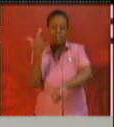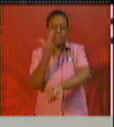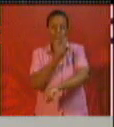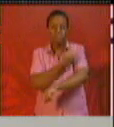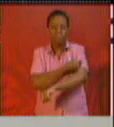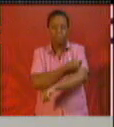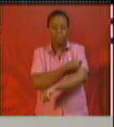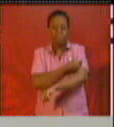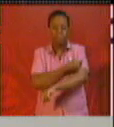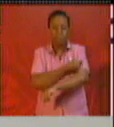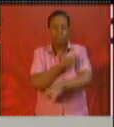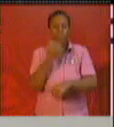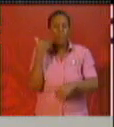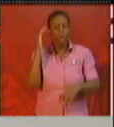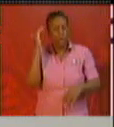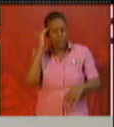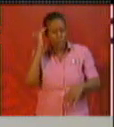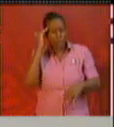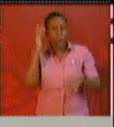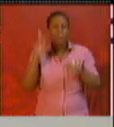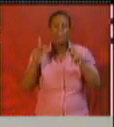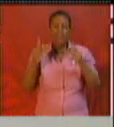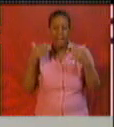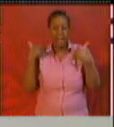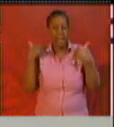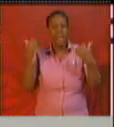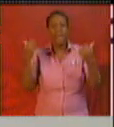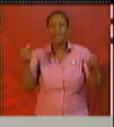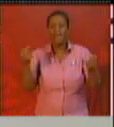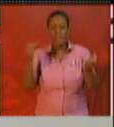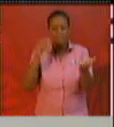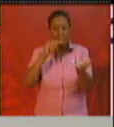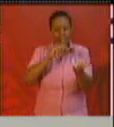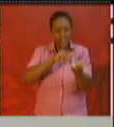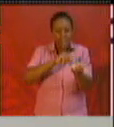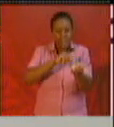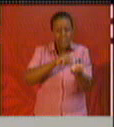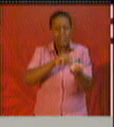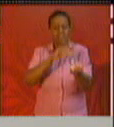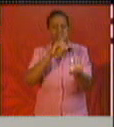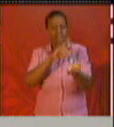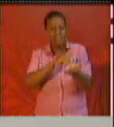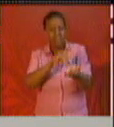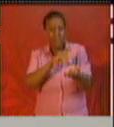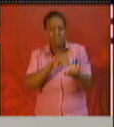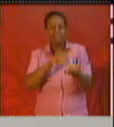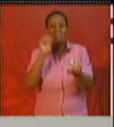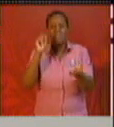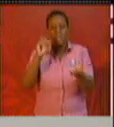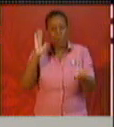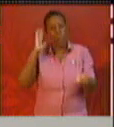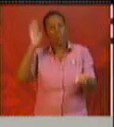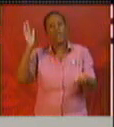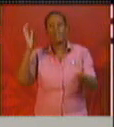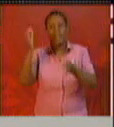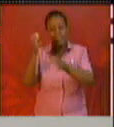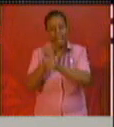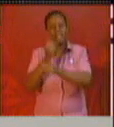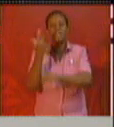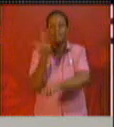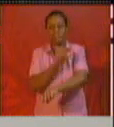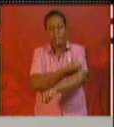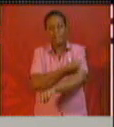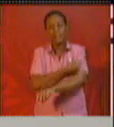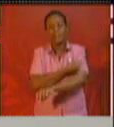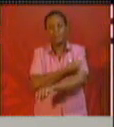healthcare system, for example, those who are most exposed will be enthusiastic in their uptake. We are expecting that those who